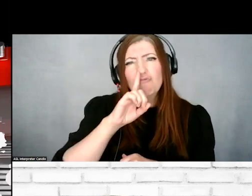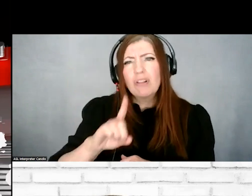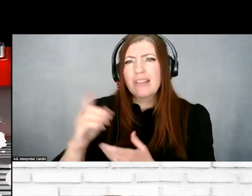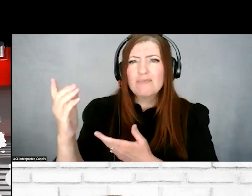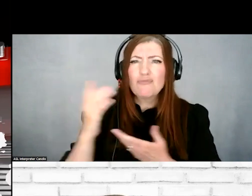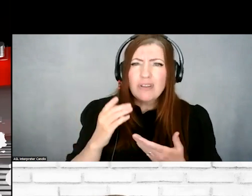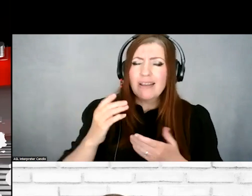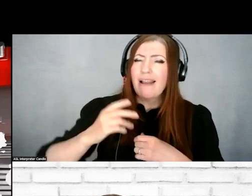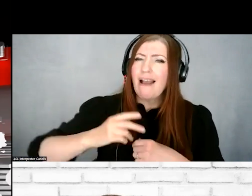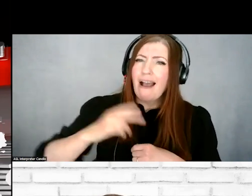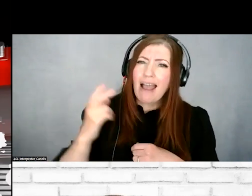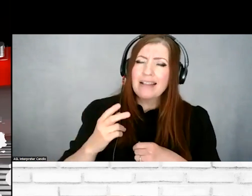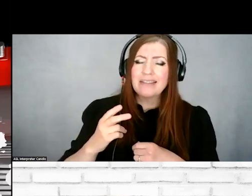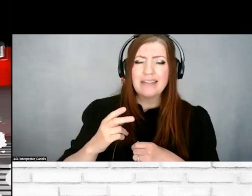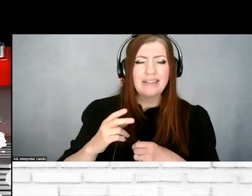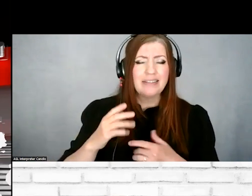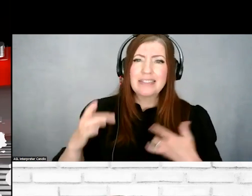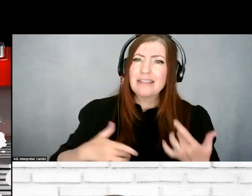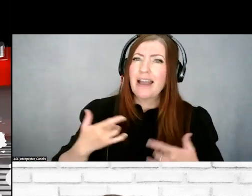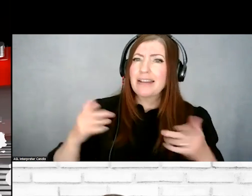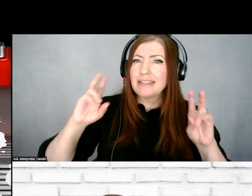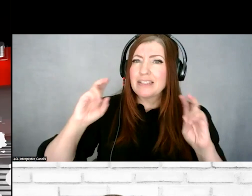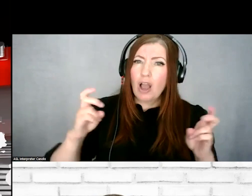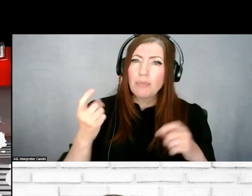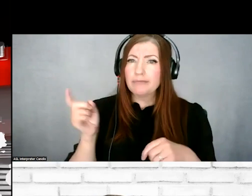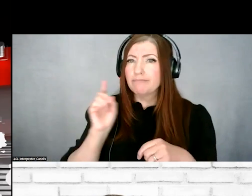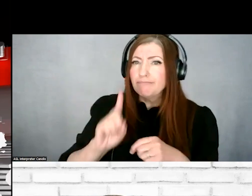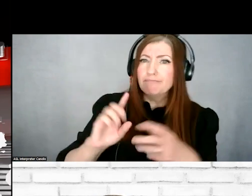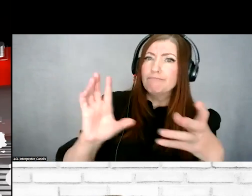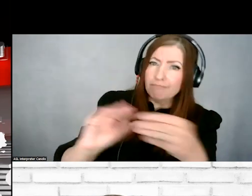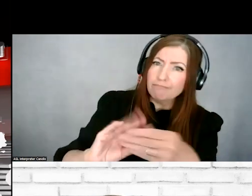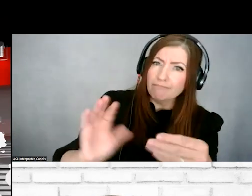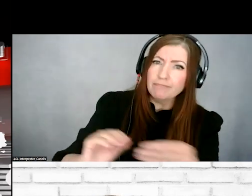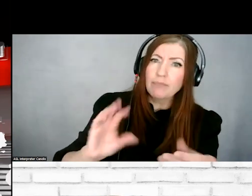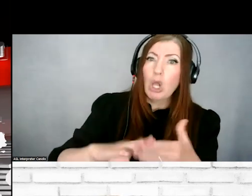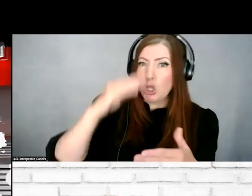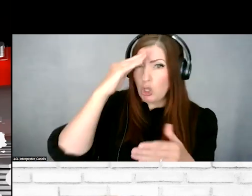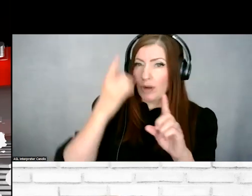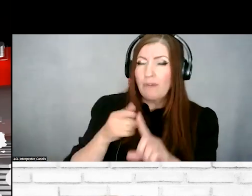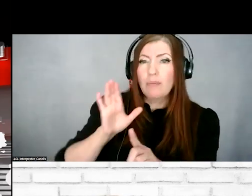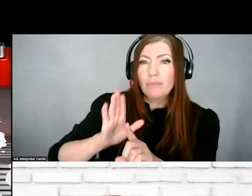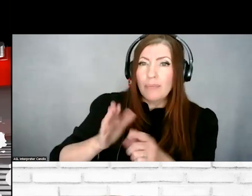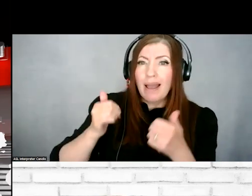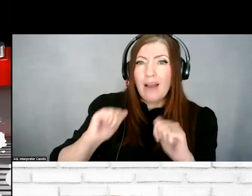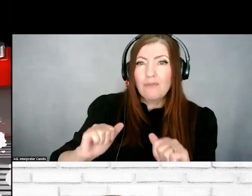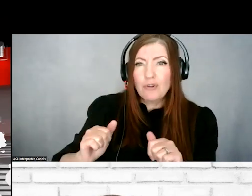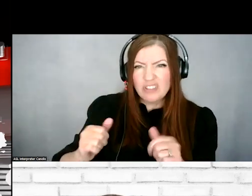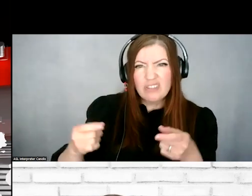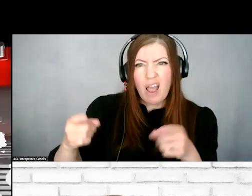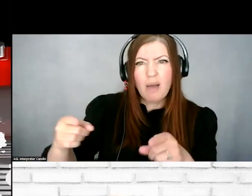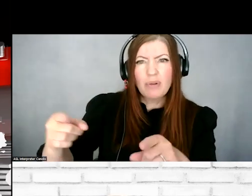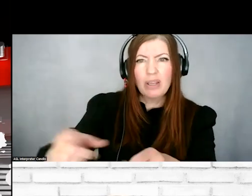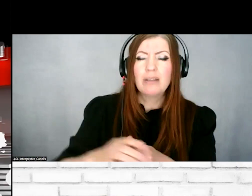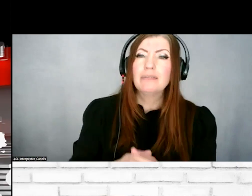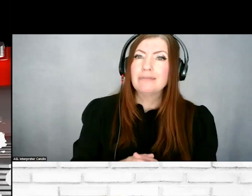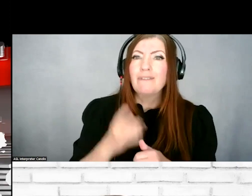highly charged topic up to the forefront so that we could all learn from the efforts that are ongoing. So to all of you,